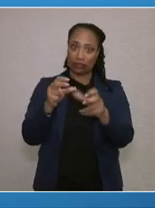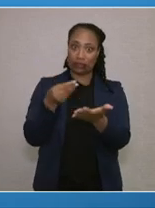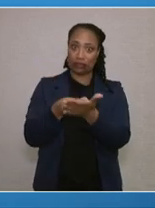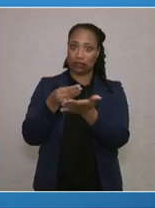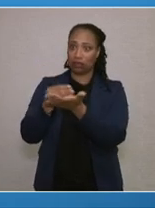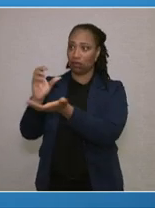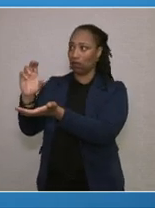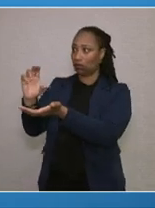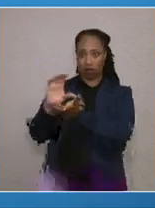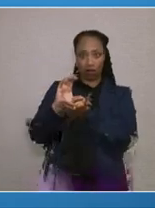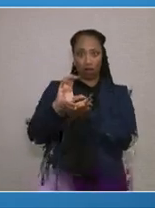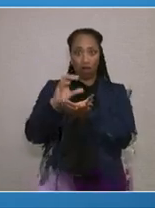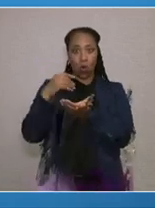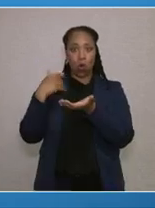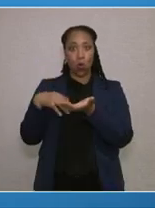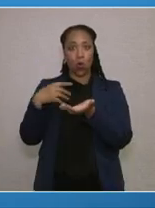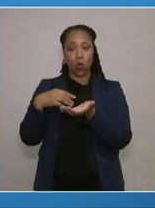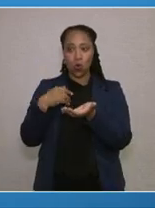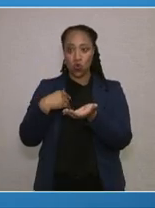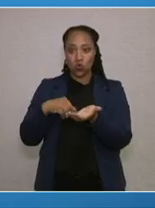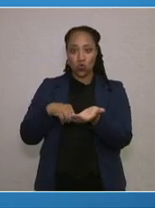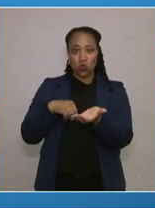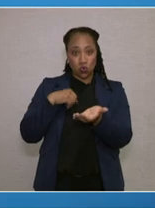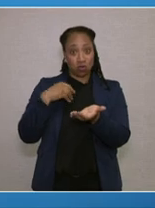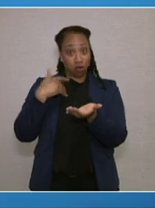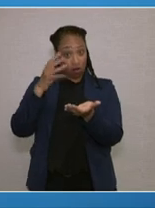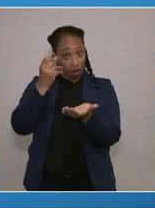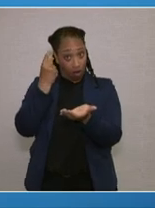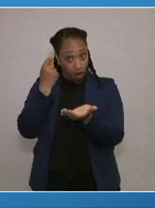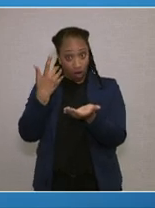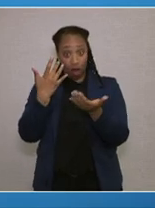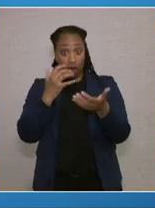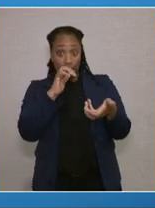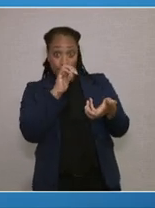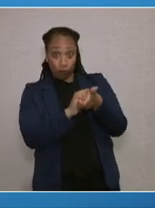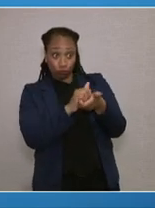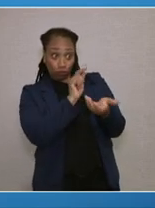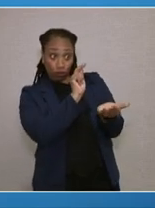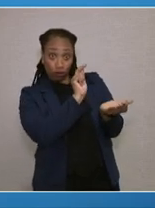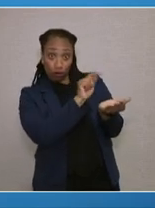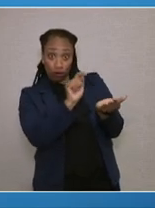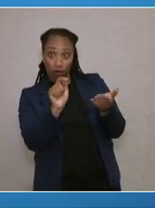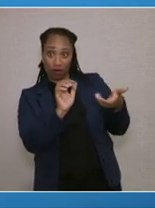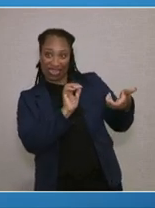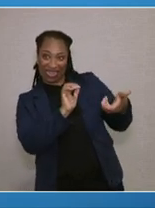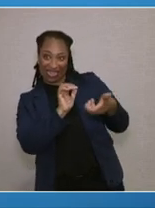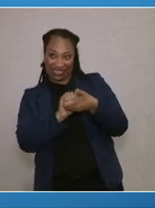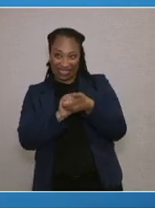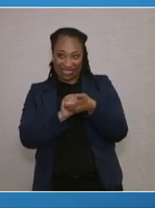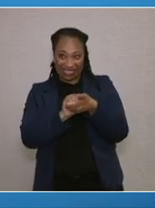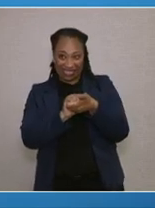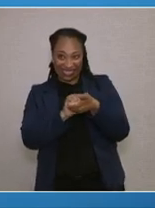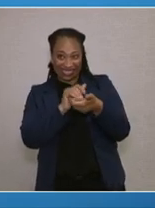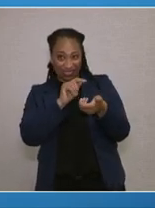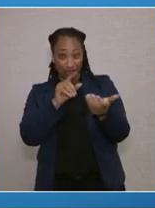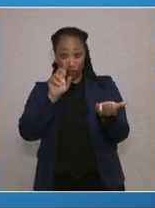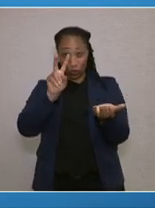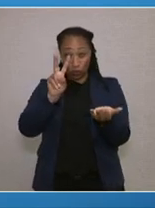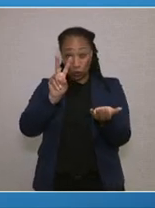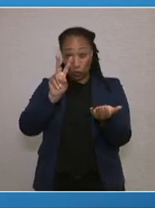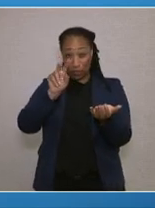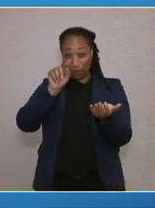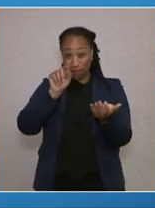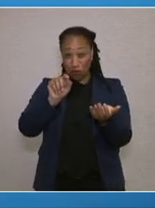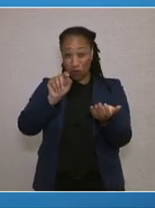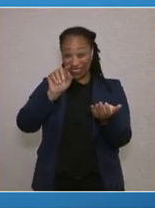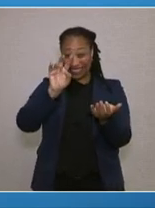Washington Commanders a partner who will bring $2.7 billion to invest in this